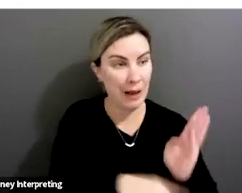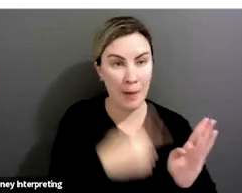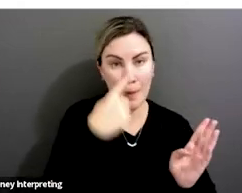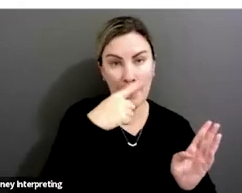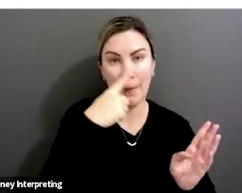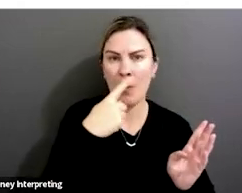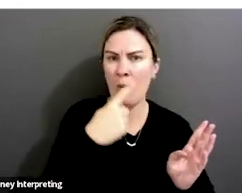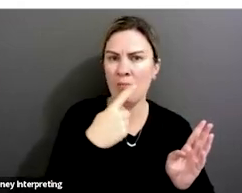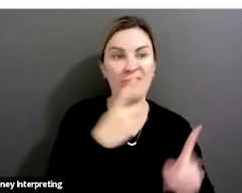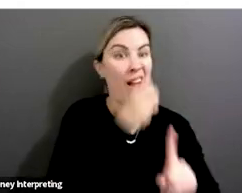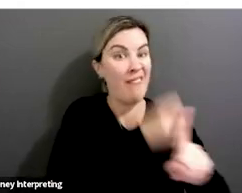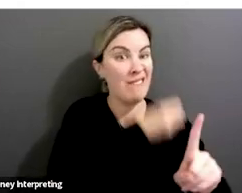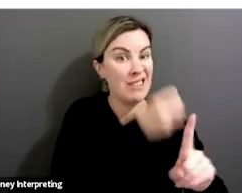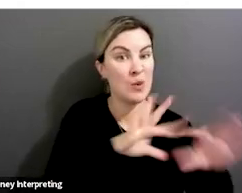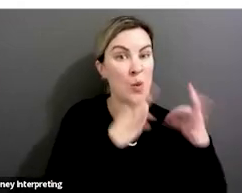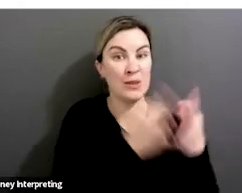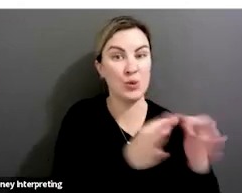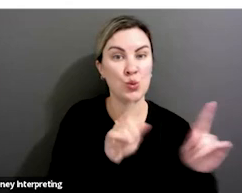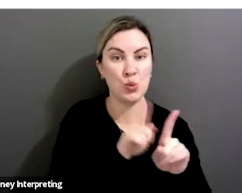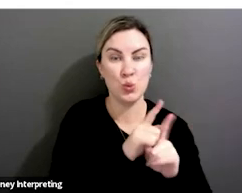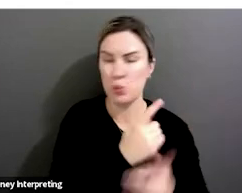and advocacy organisations.